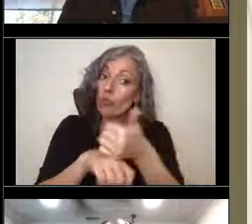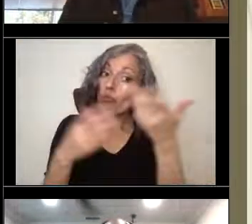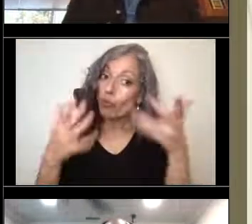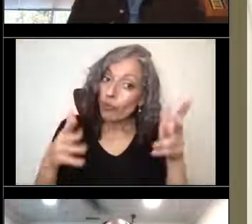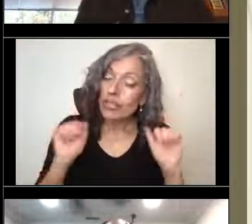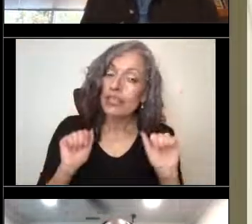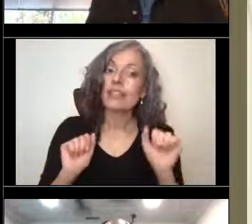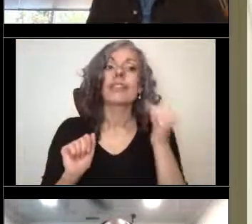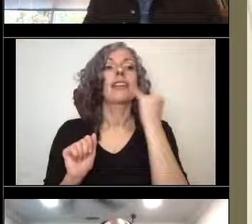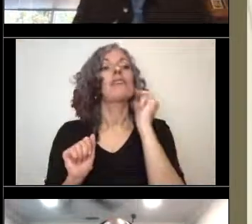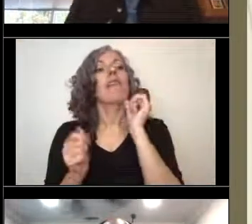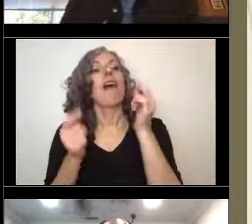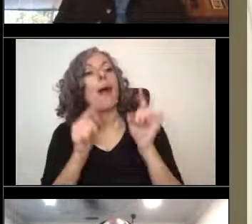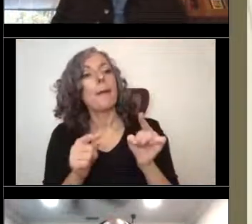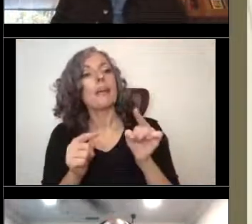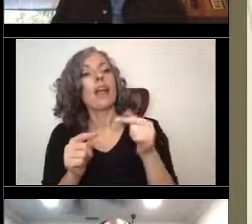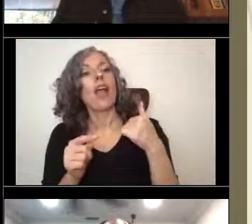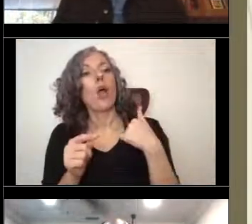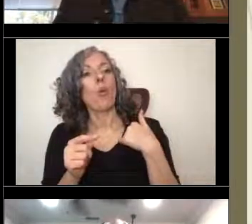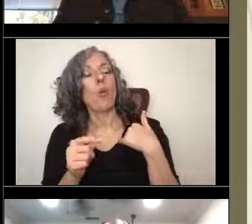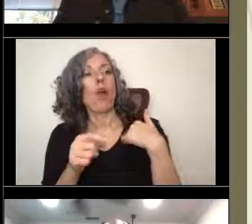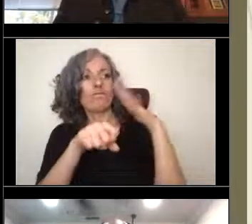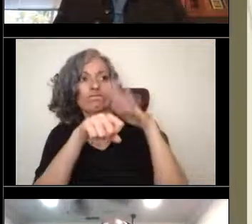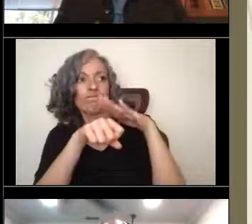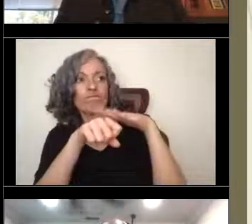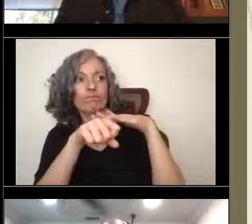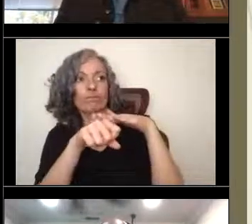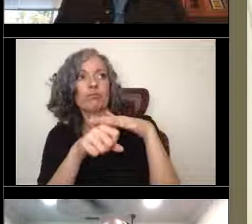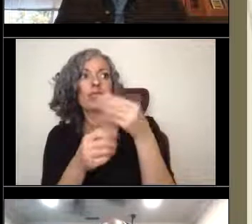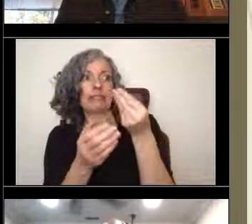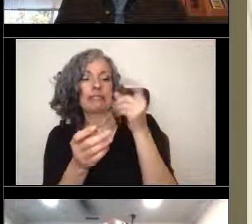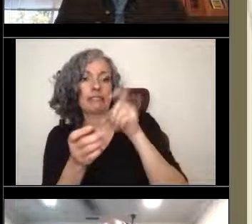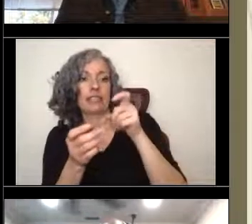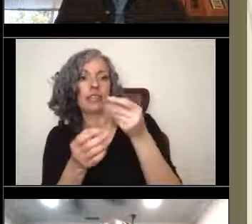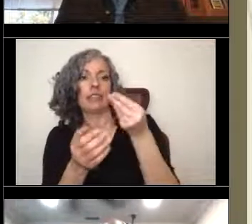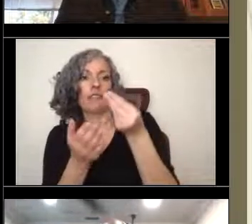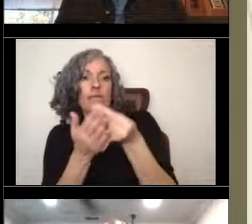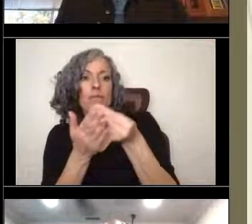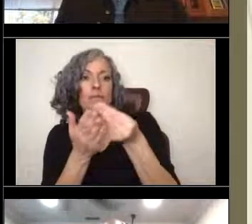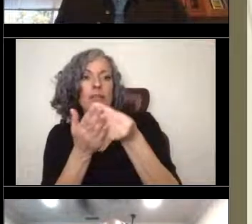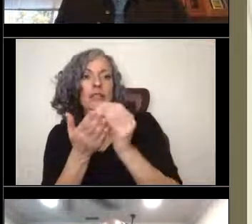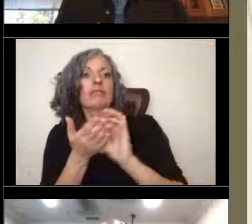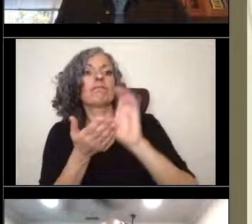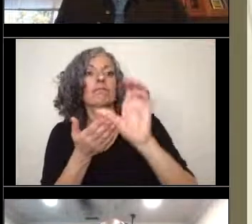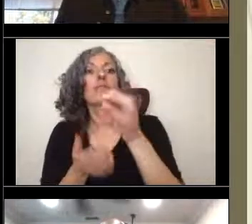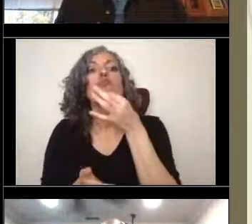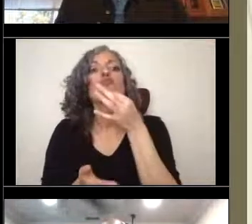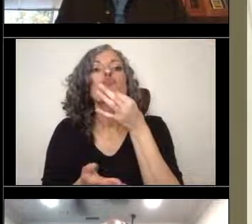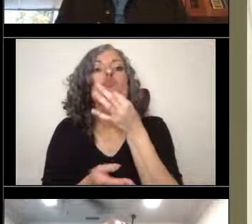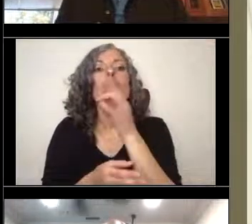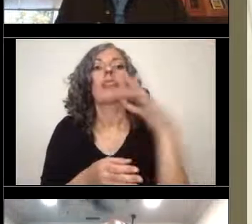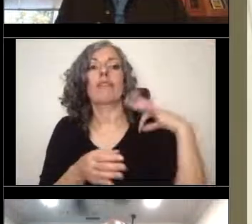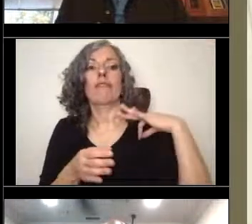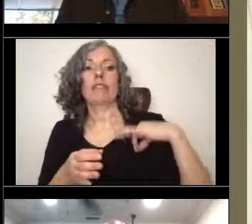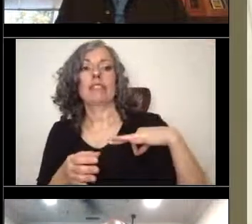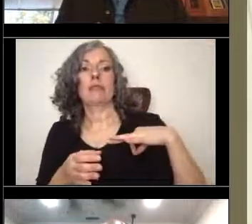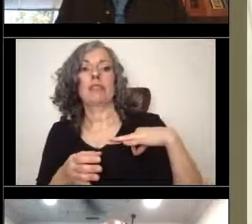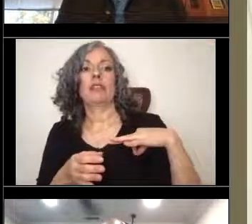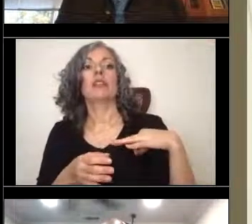happening, just want to signal the need for investment very soon in getting some good rigorous work off the